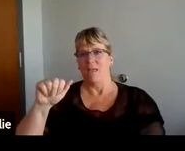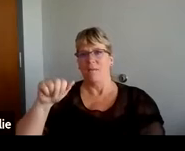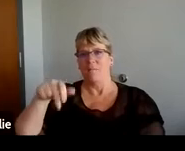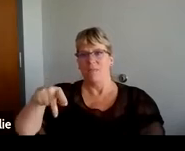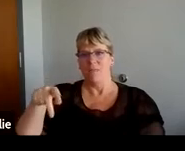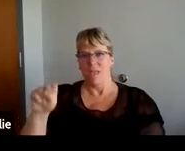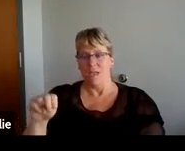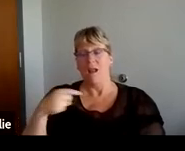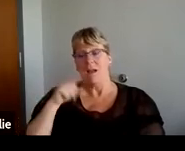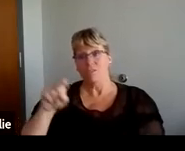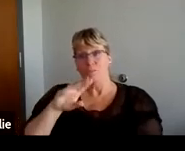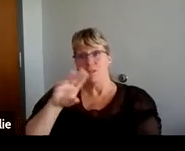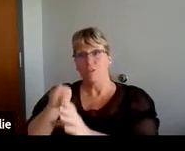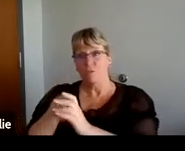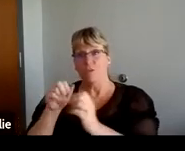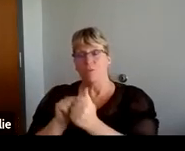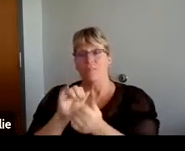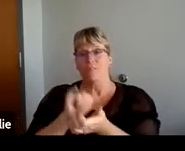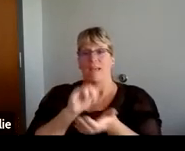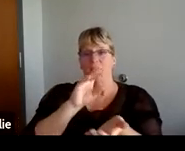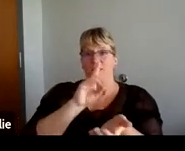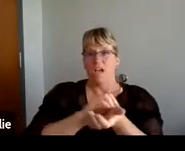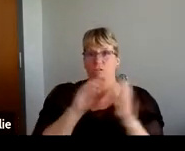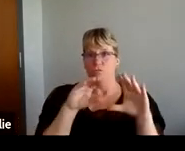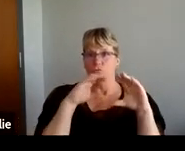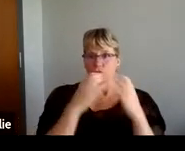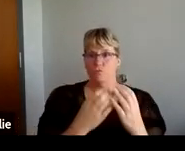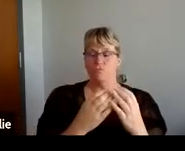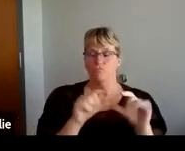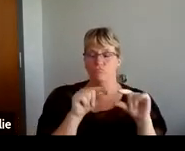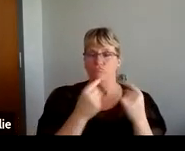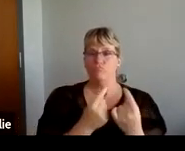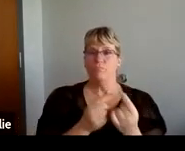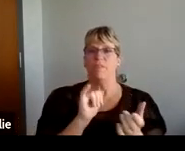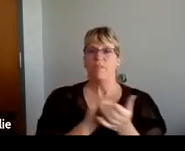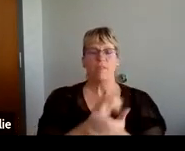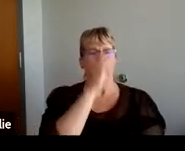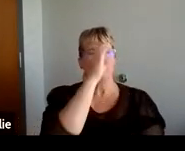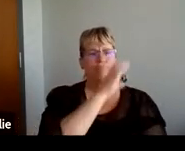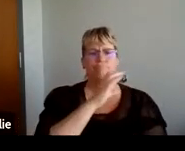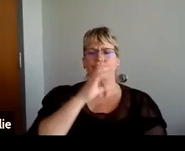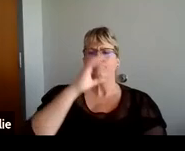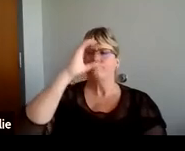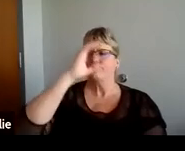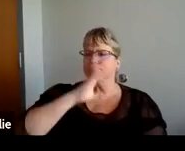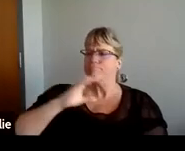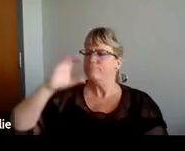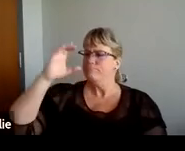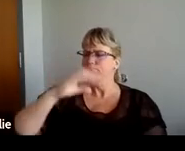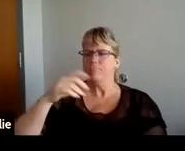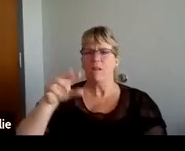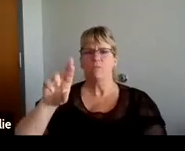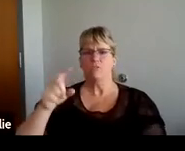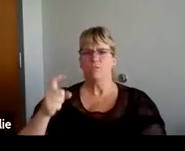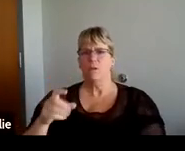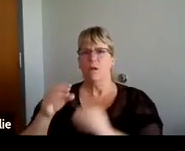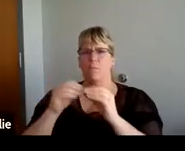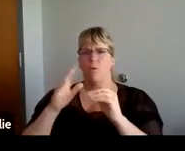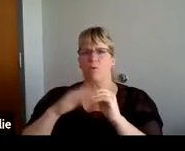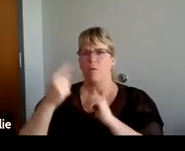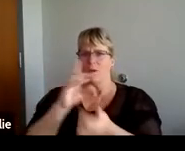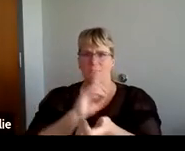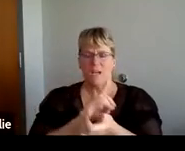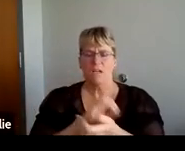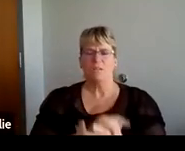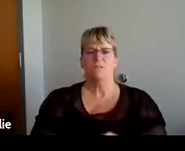included in that doctor realm, and that they were seeking prescriptions from more than one practitioner. They were